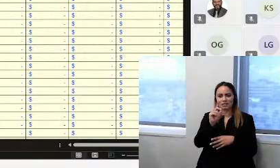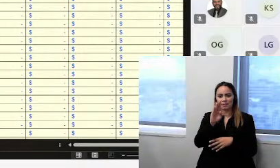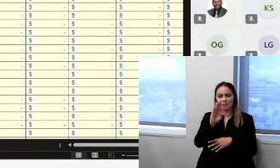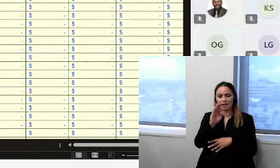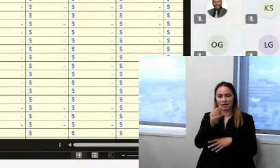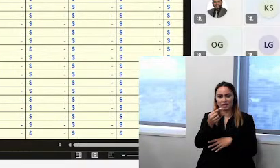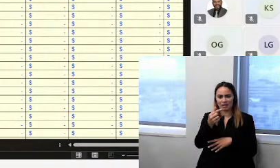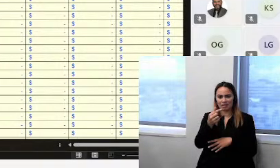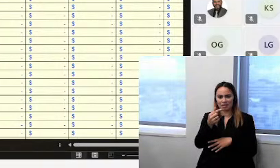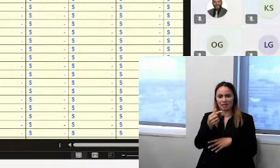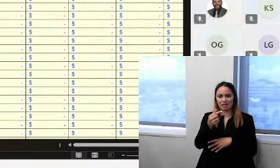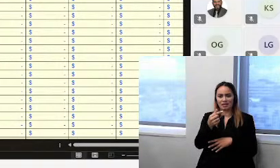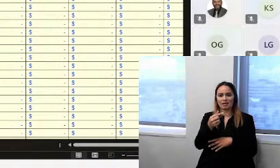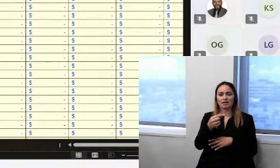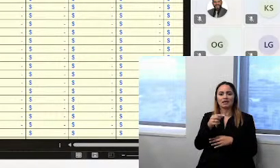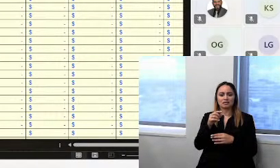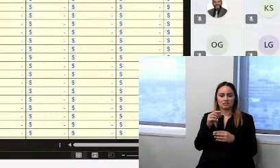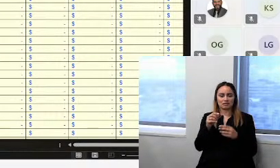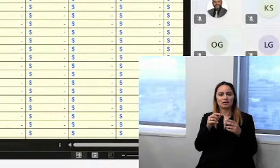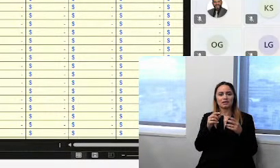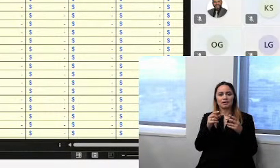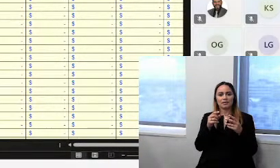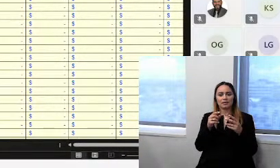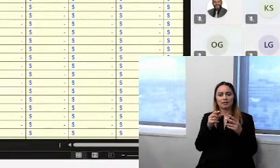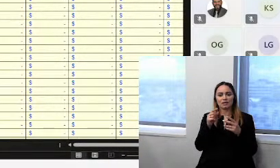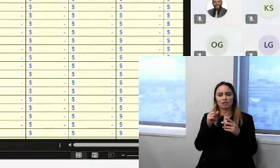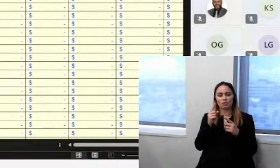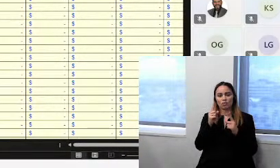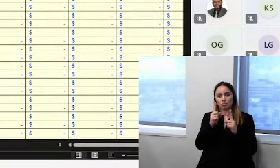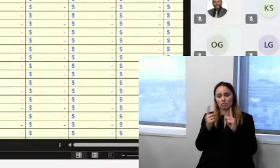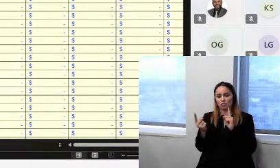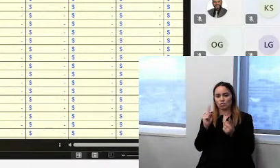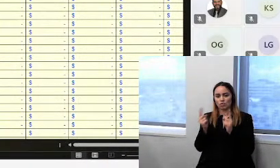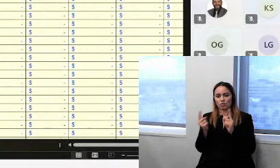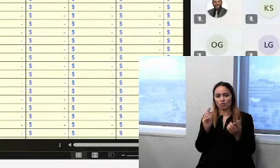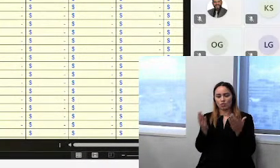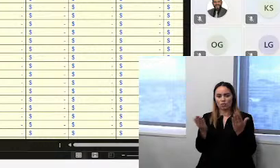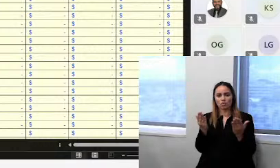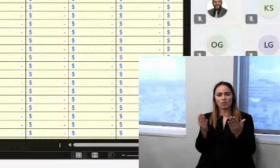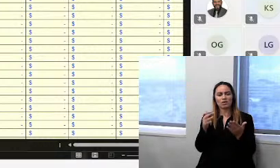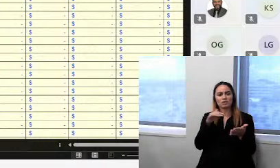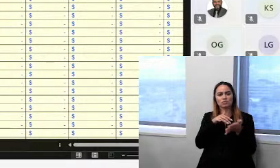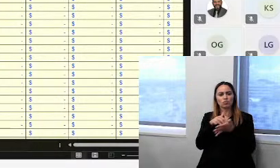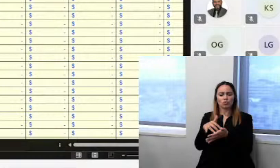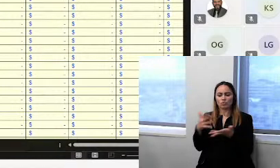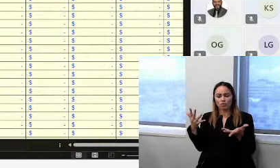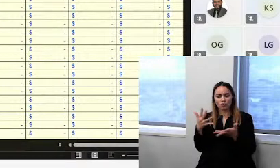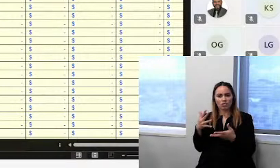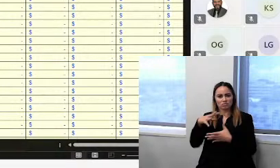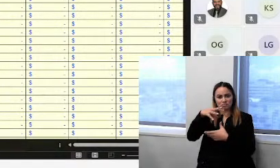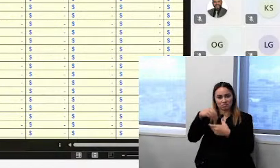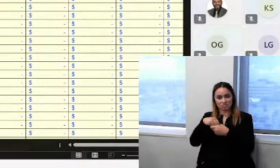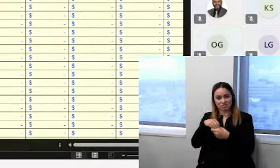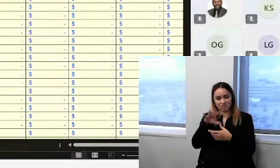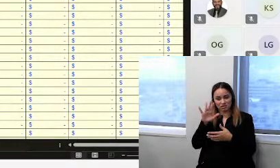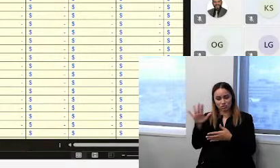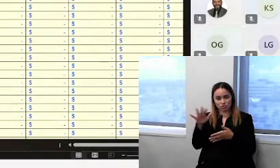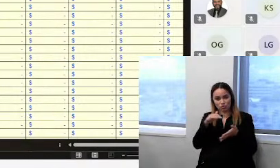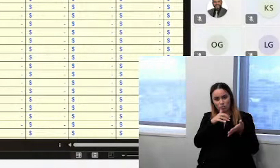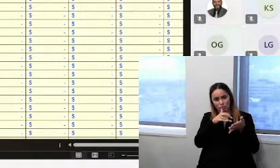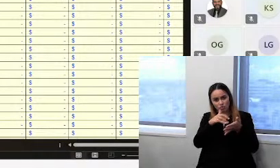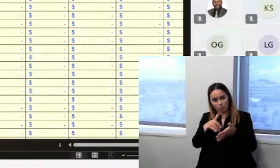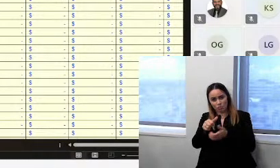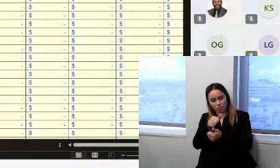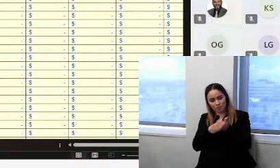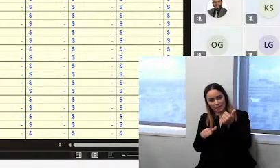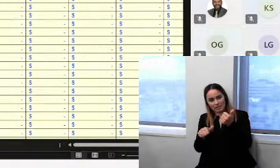the other? It's the extent of the study, right? What is covered in the supplemental study is specific to a DG. There's a